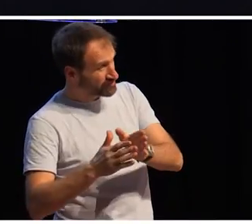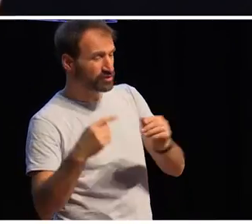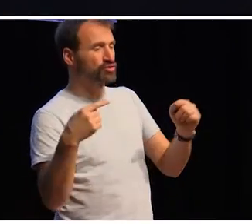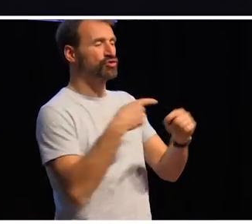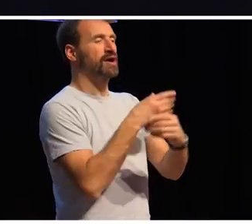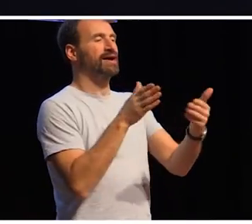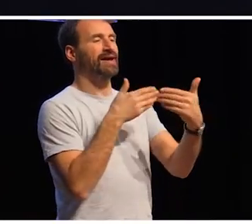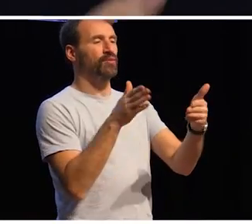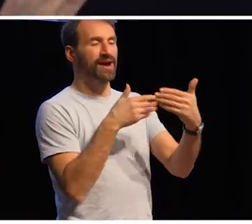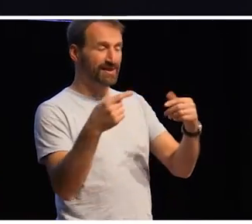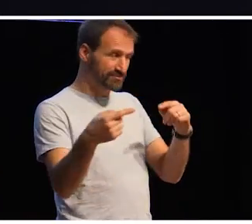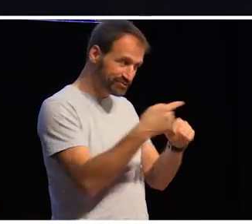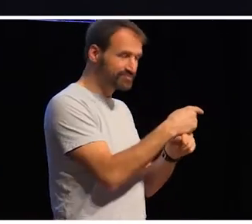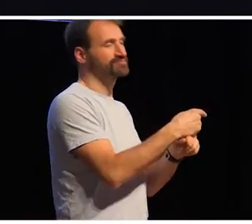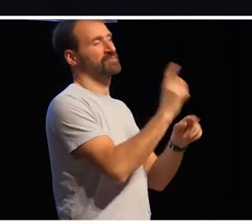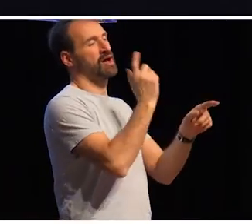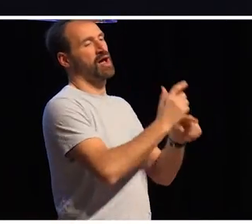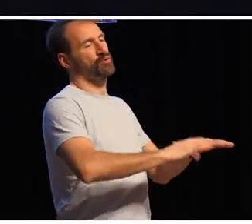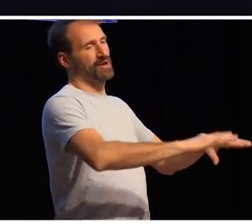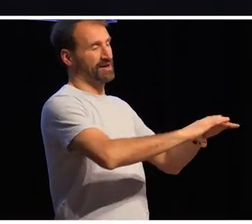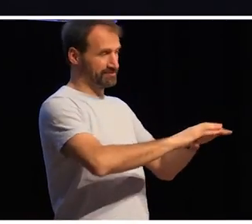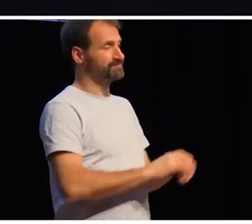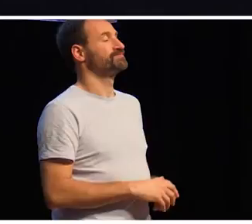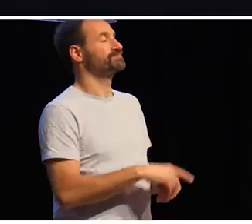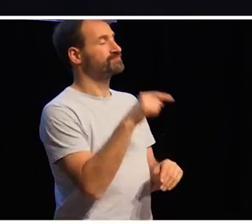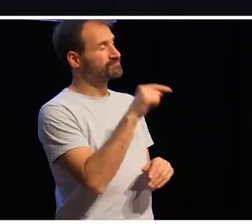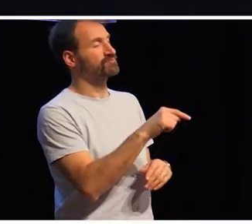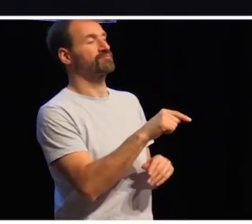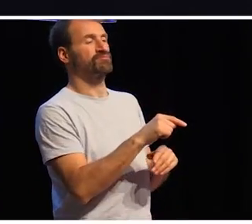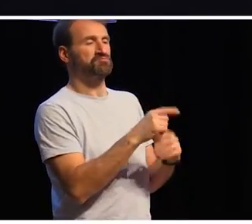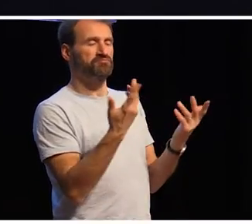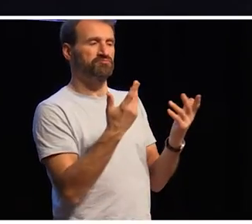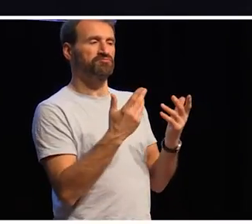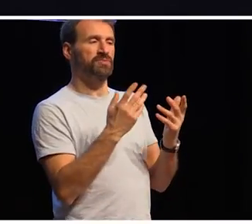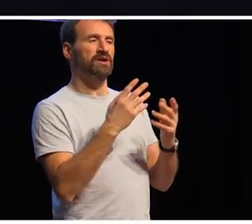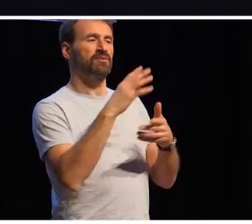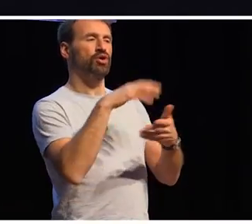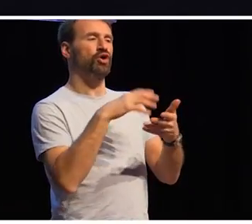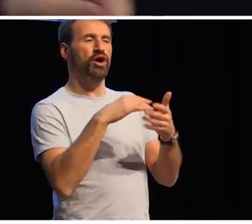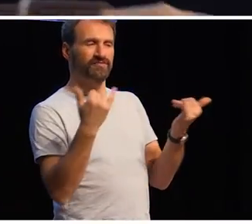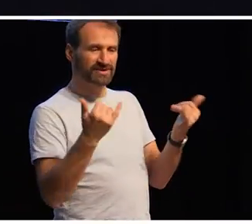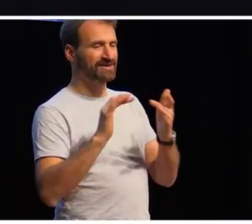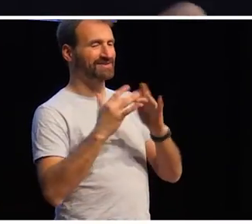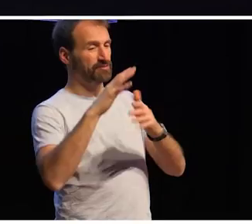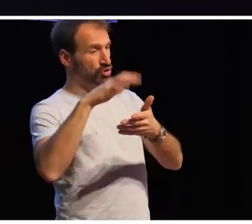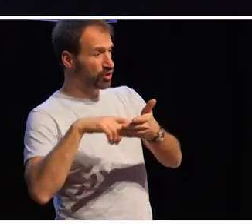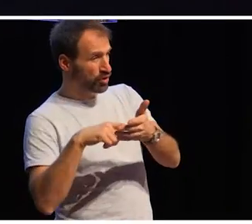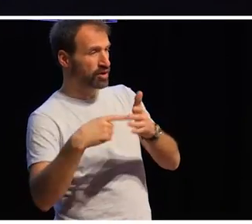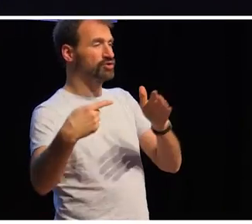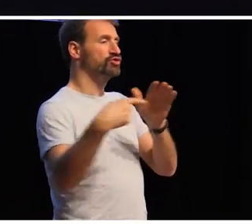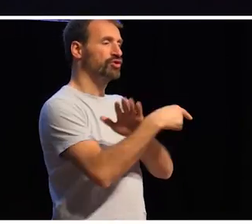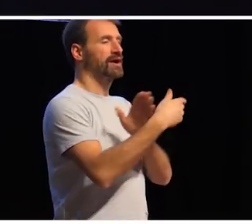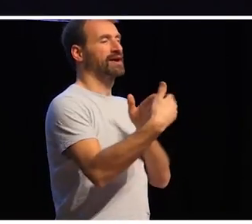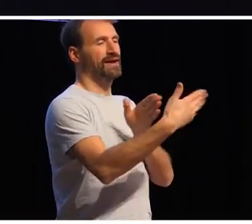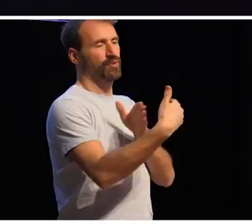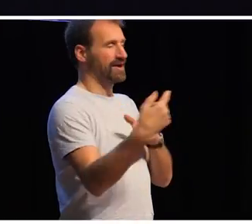They talk to the devices using Internet protocol through gateway. Why don't we talk about a demo? So on my hand, I